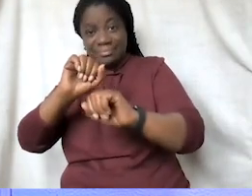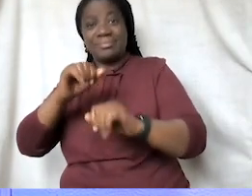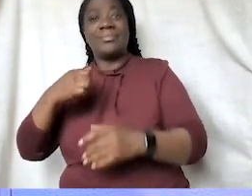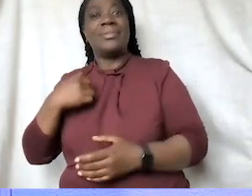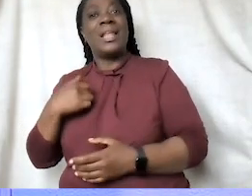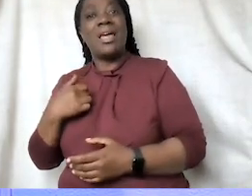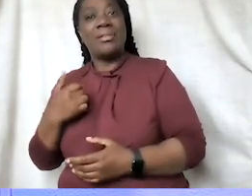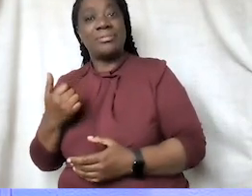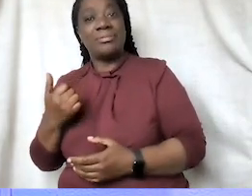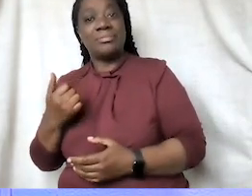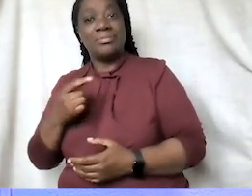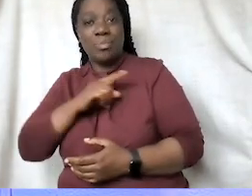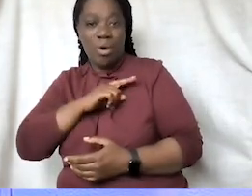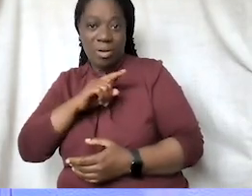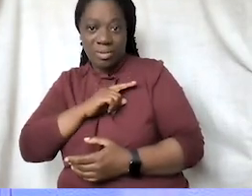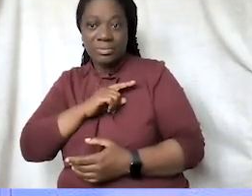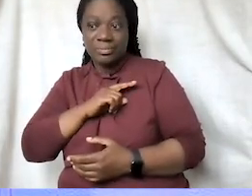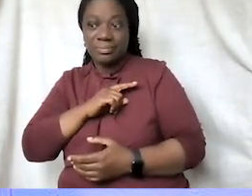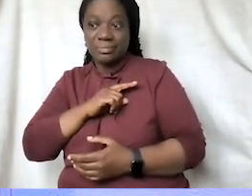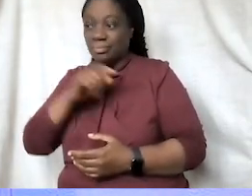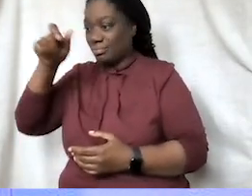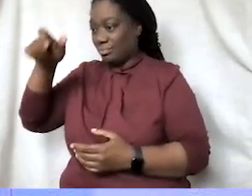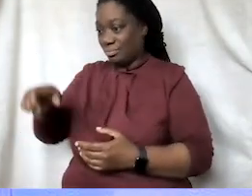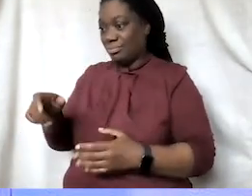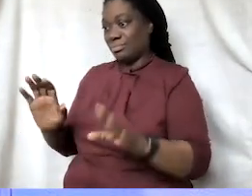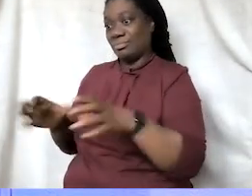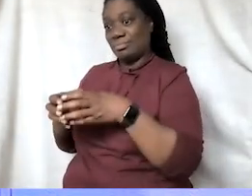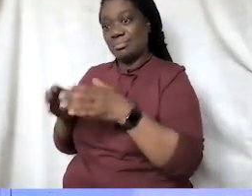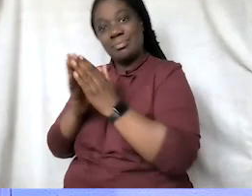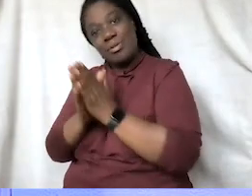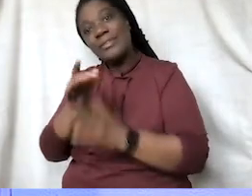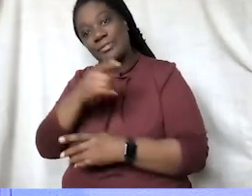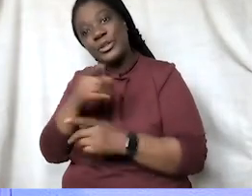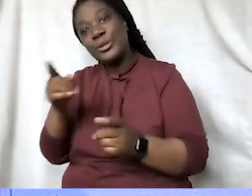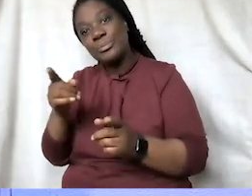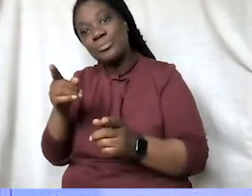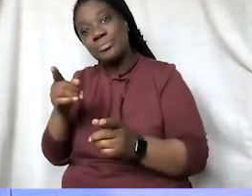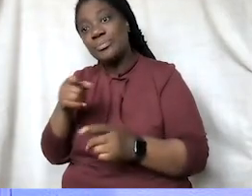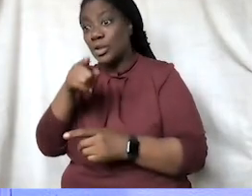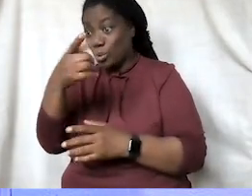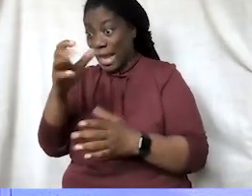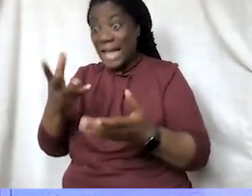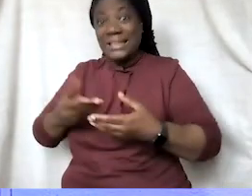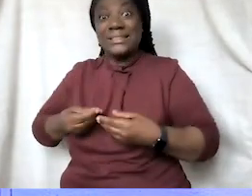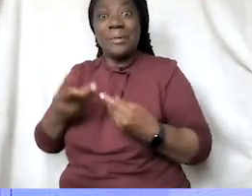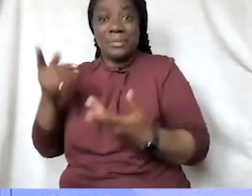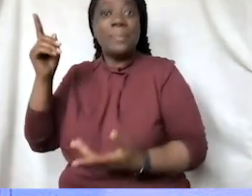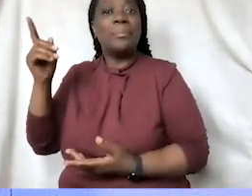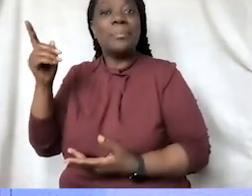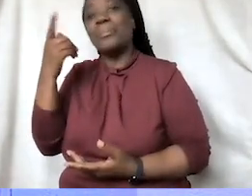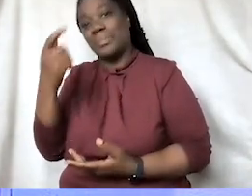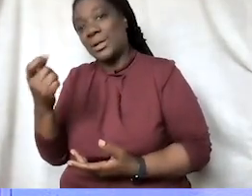can accept Him as your personal Lord and Savior tonight. If you have not